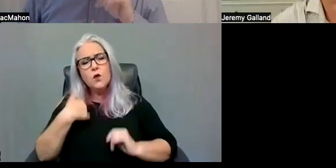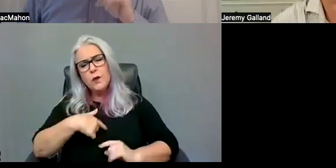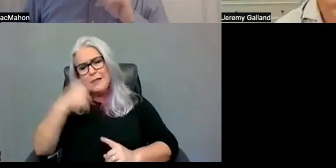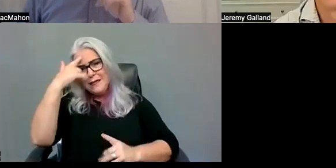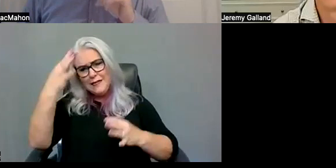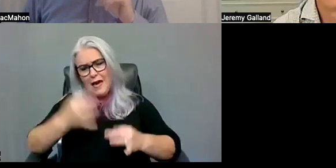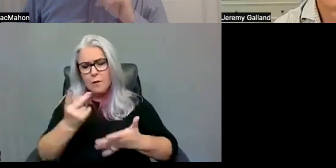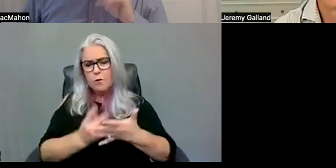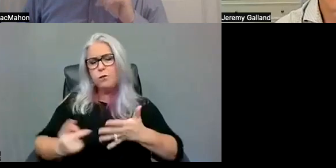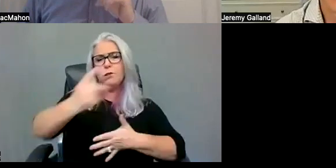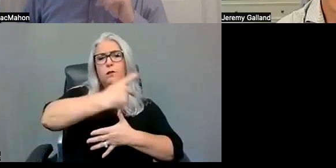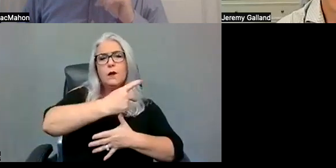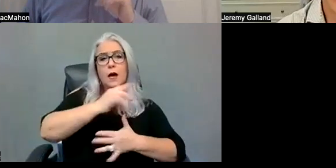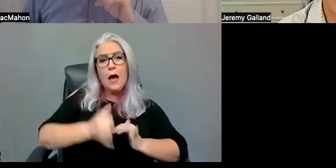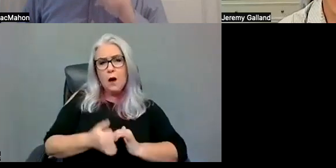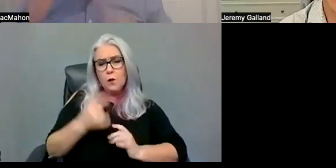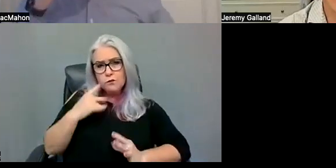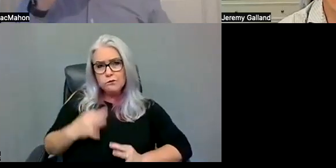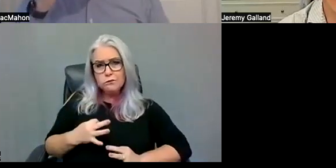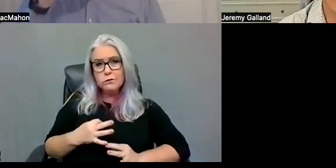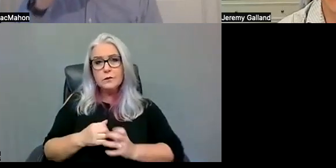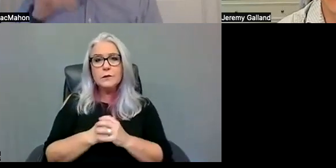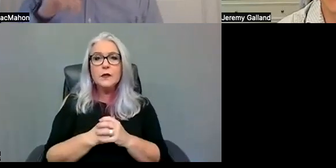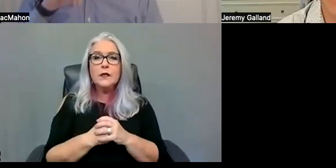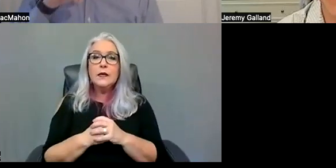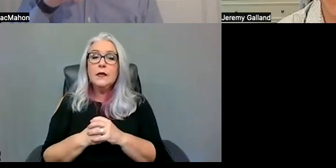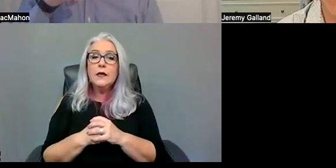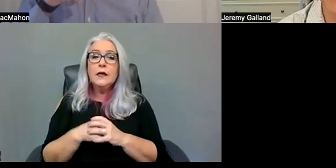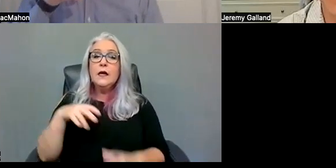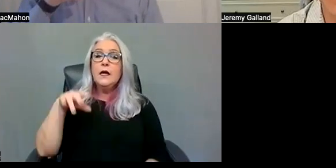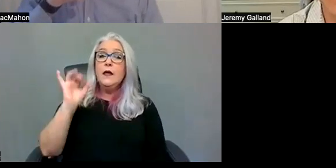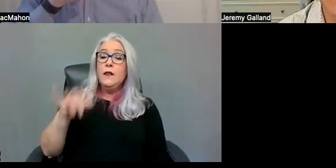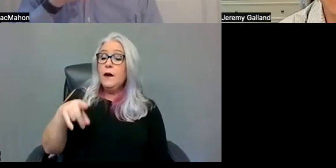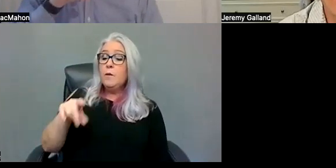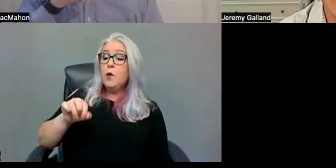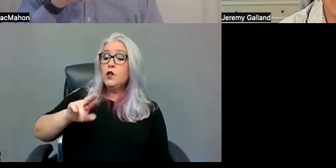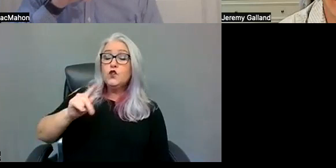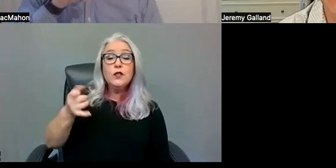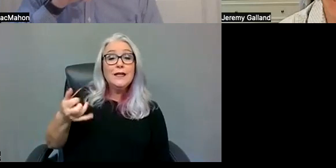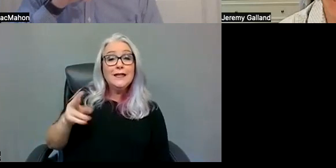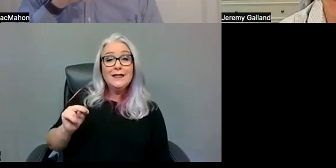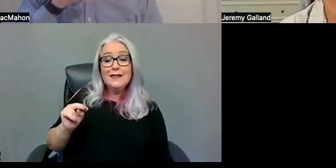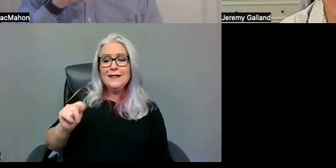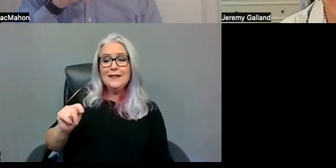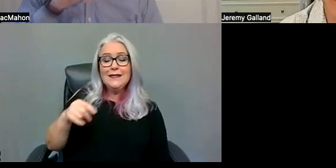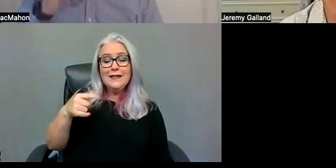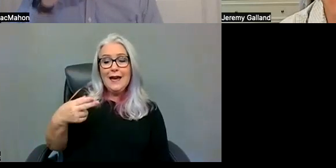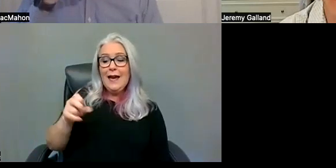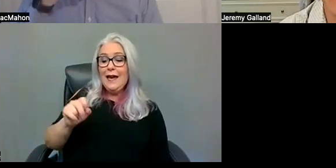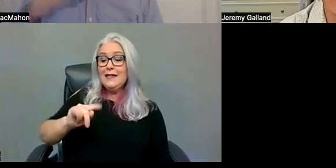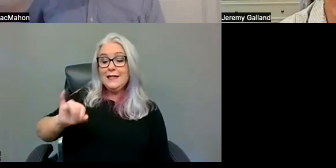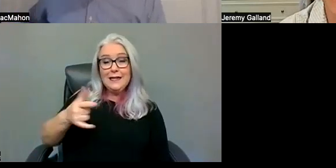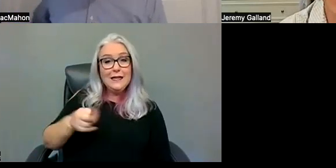Thank you. So the portrait of a Hastings learner was a really great opportunity to get an outside consultant